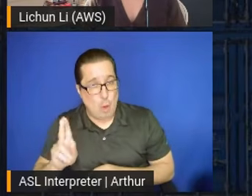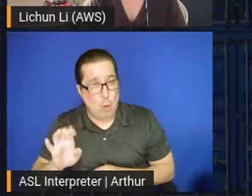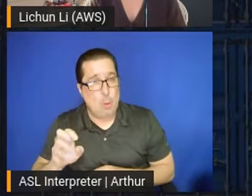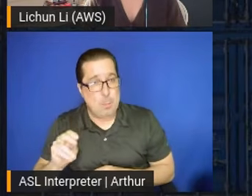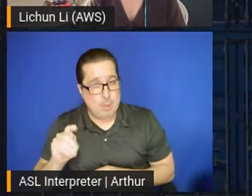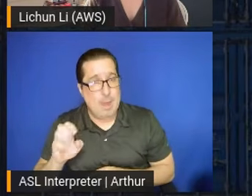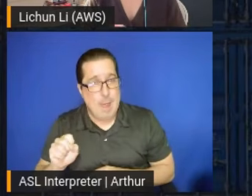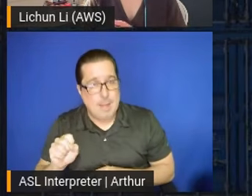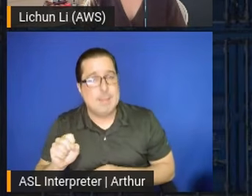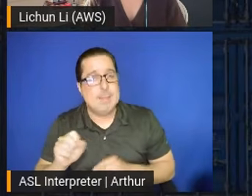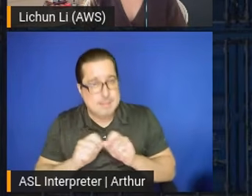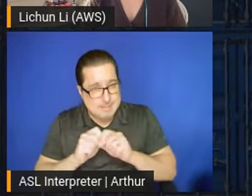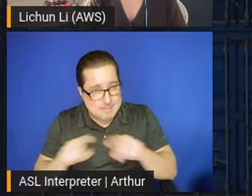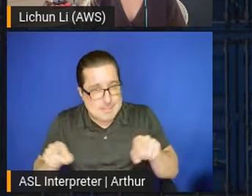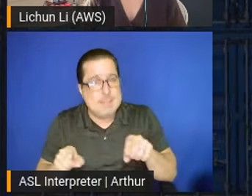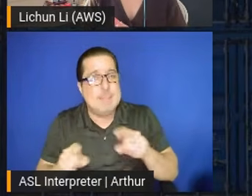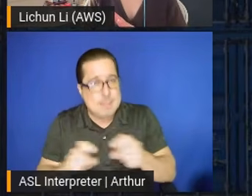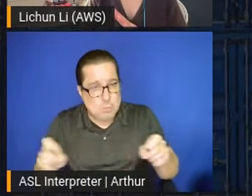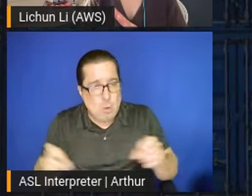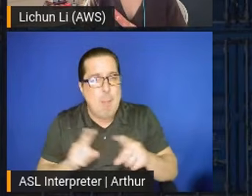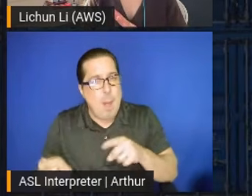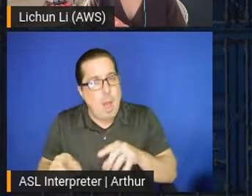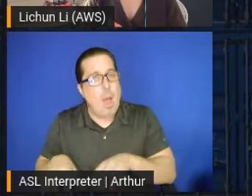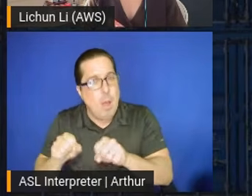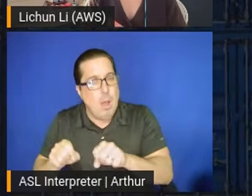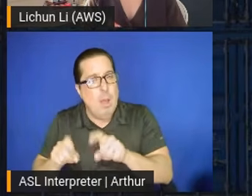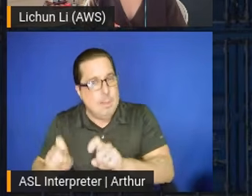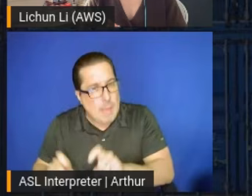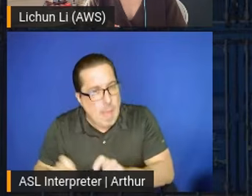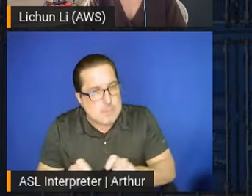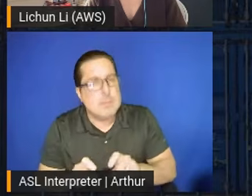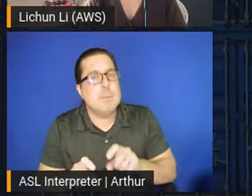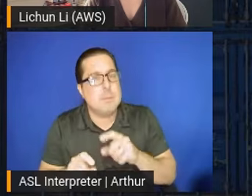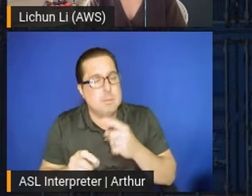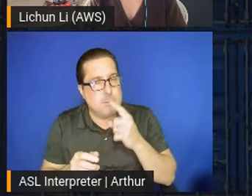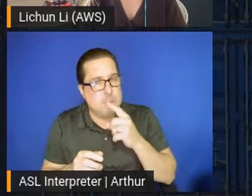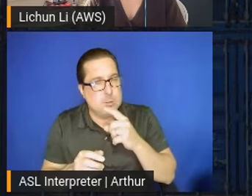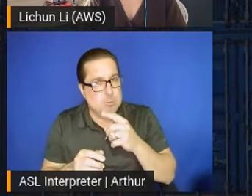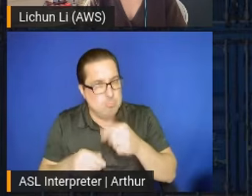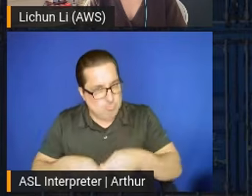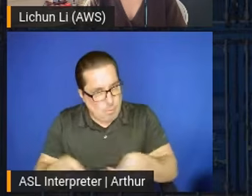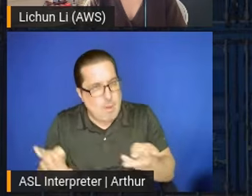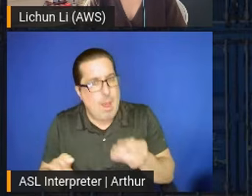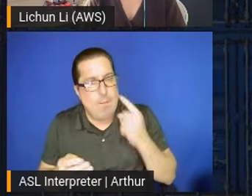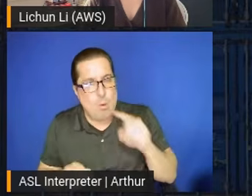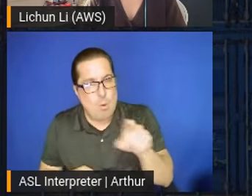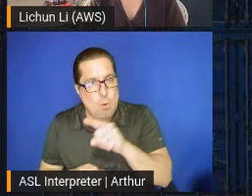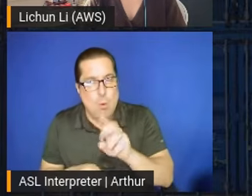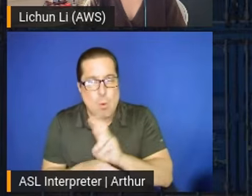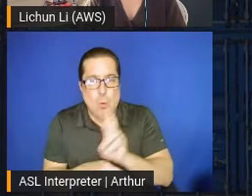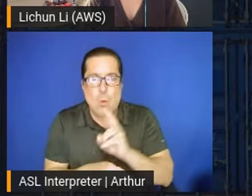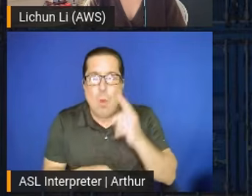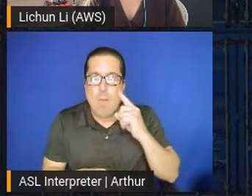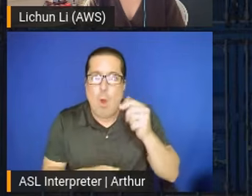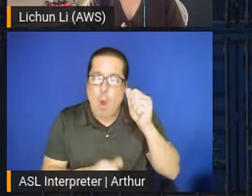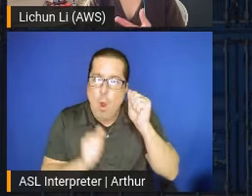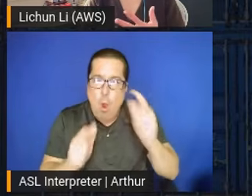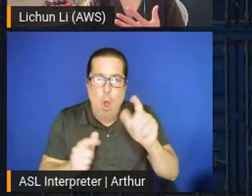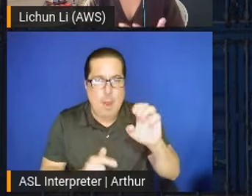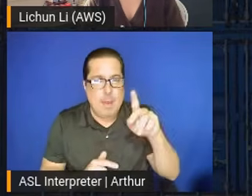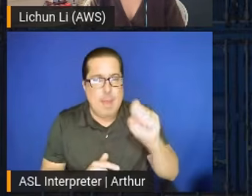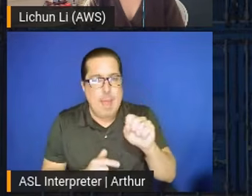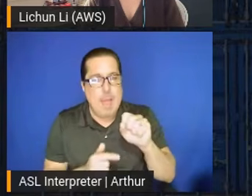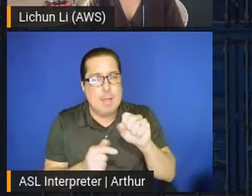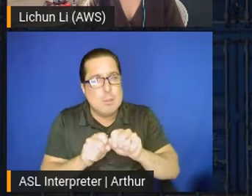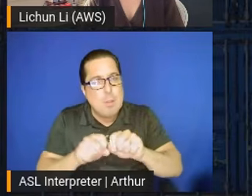AWS provide testing and the one that we use for all EKS deployment options so that